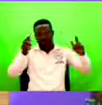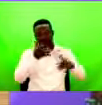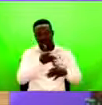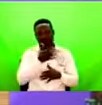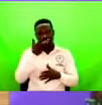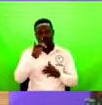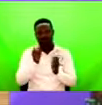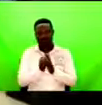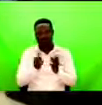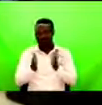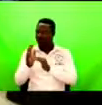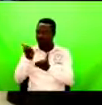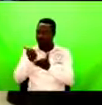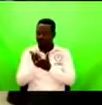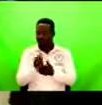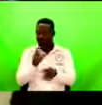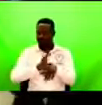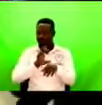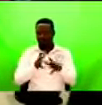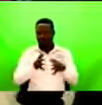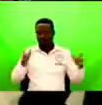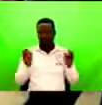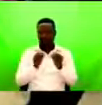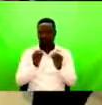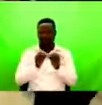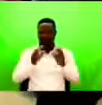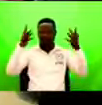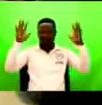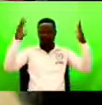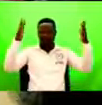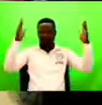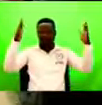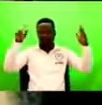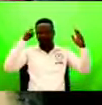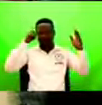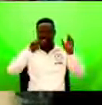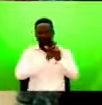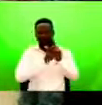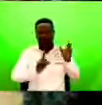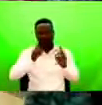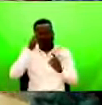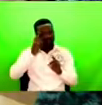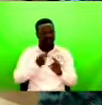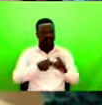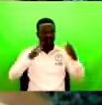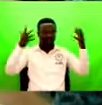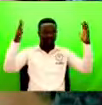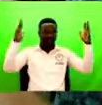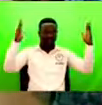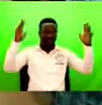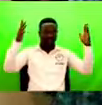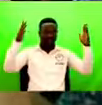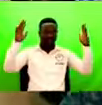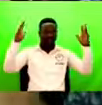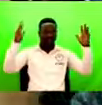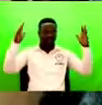look at where God has brought us. Let's put our hands together for God, for the great thing that he has done for this